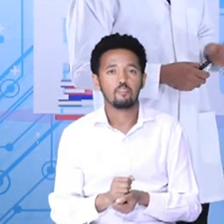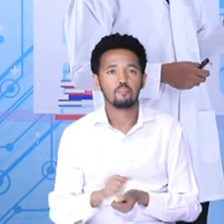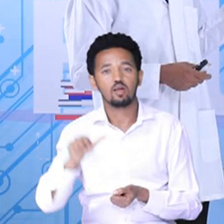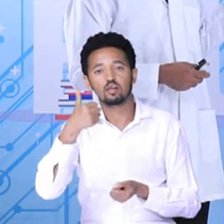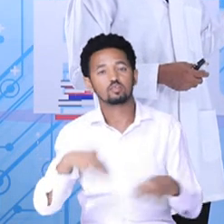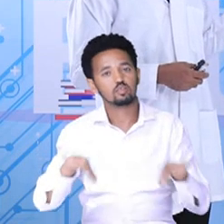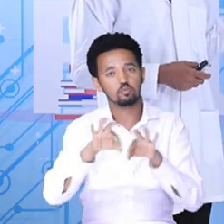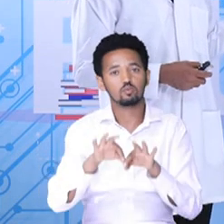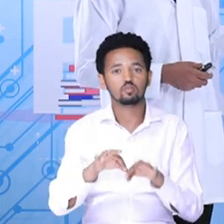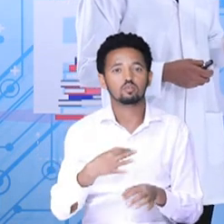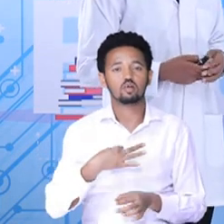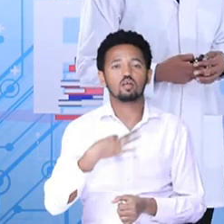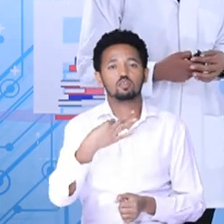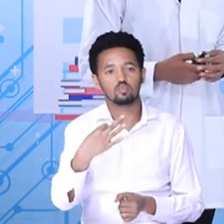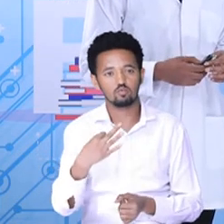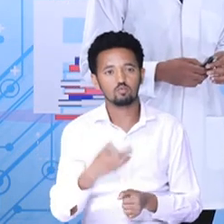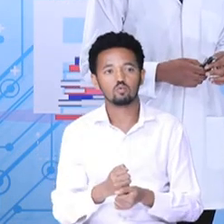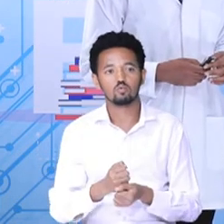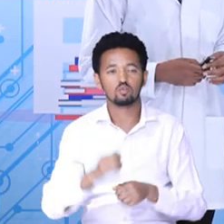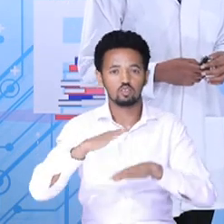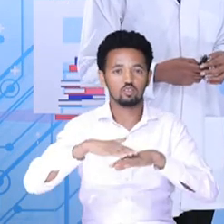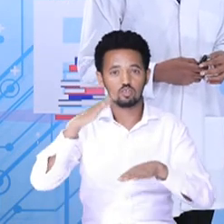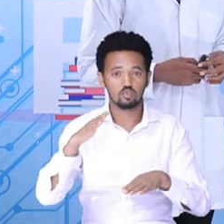Another important thing is the kinds of land ownership.